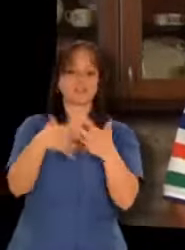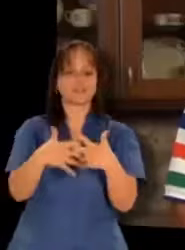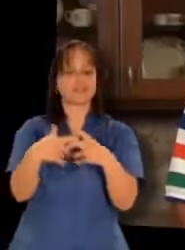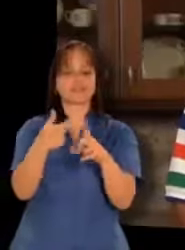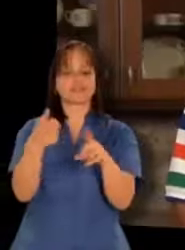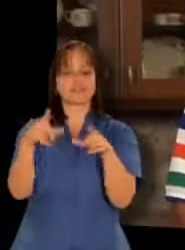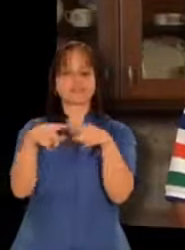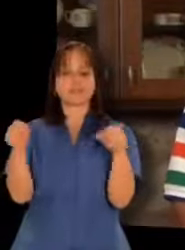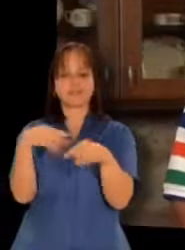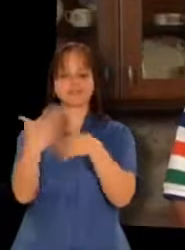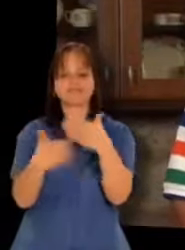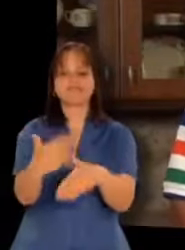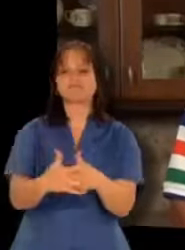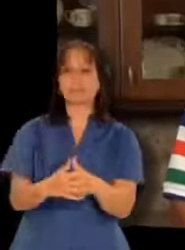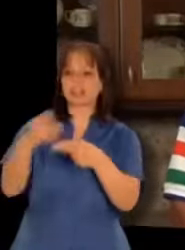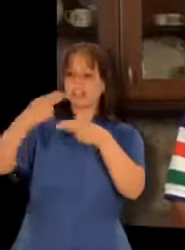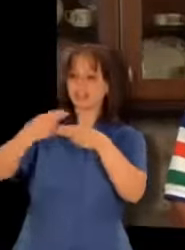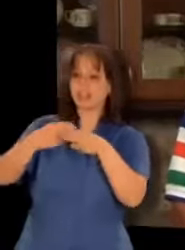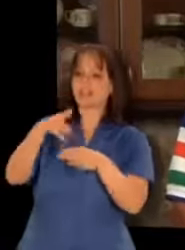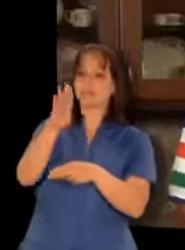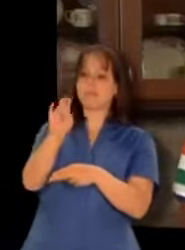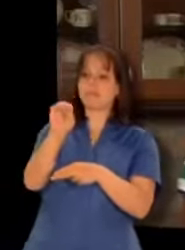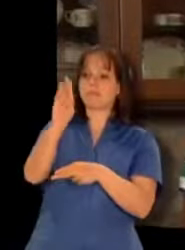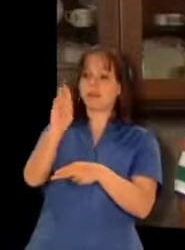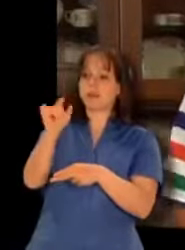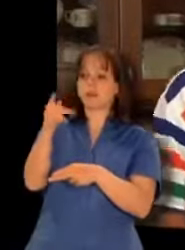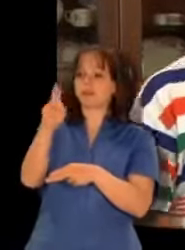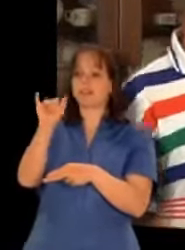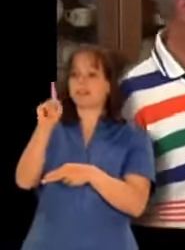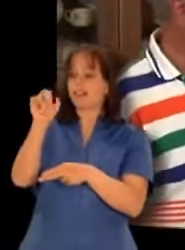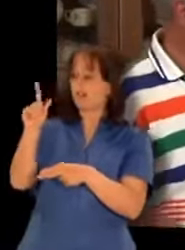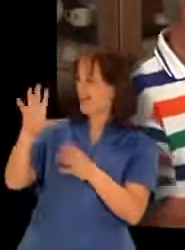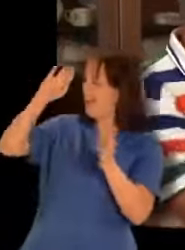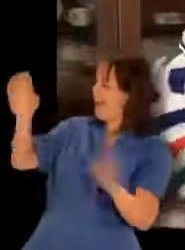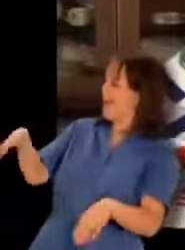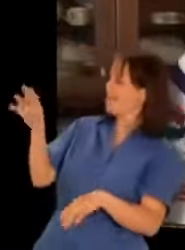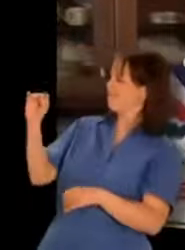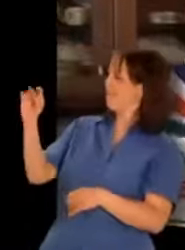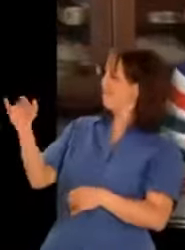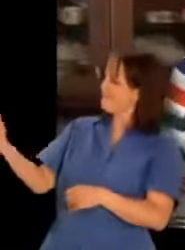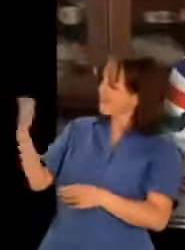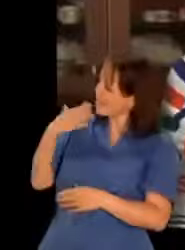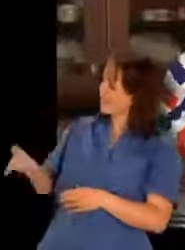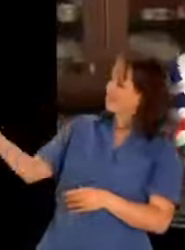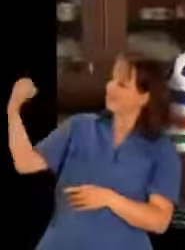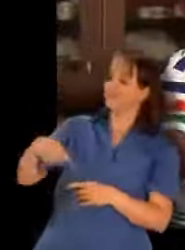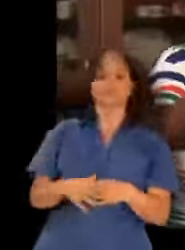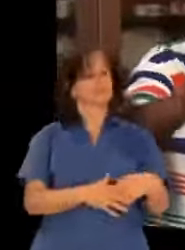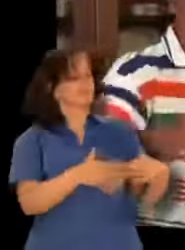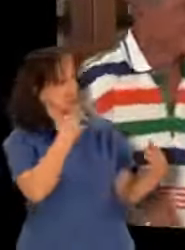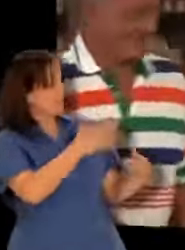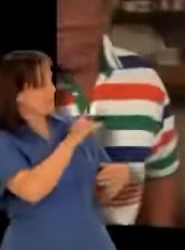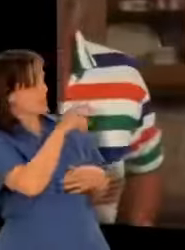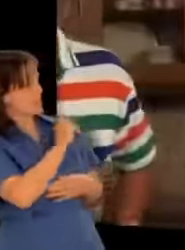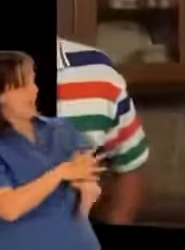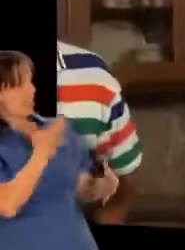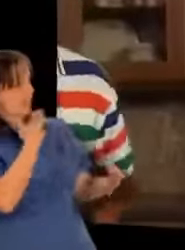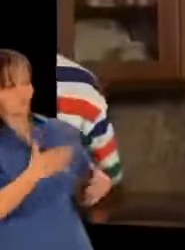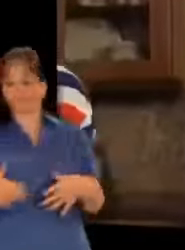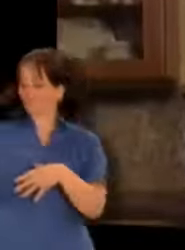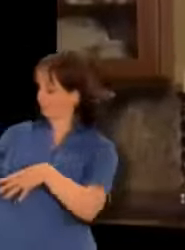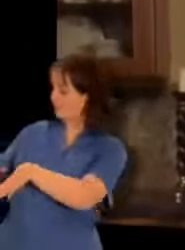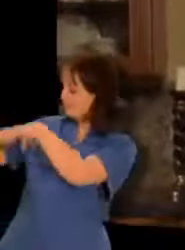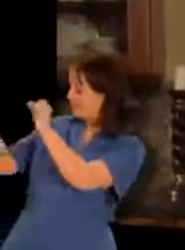from Japan. His name is Bob Gridelli. Hey, Bobby. Thanks for stopping by. Thank you, Pat. Why don't you take over? Great, I